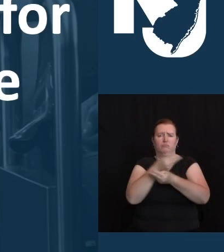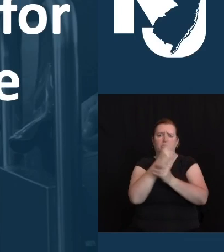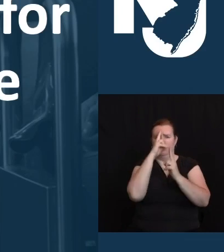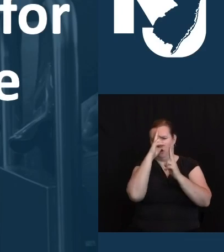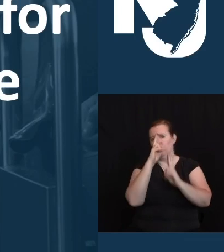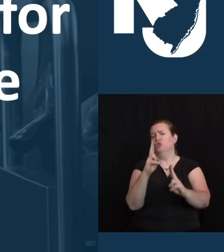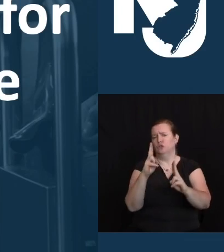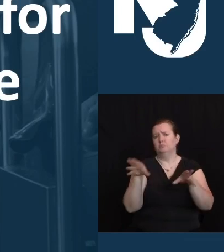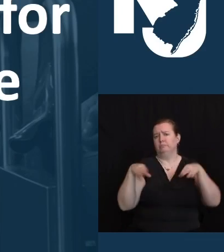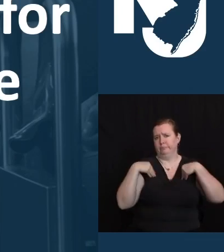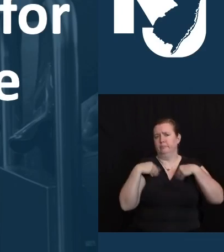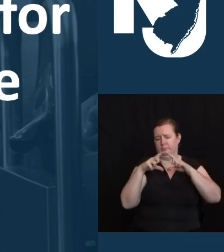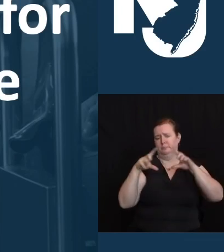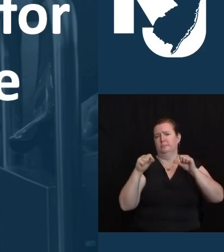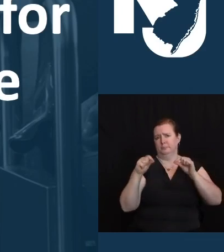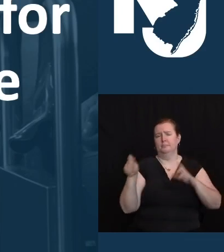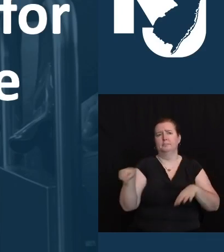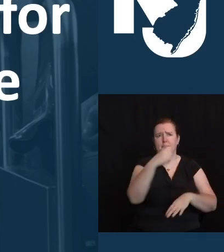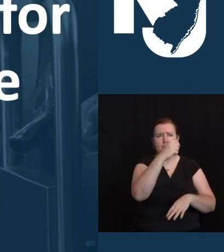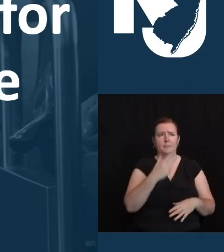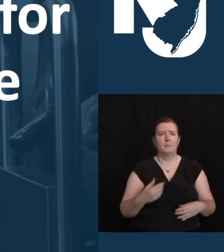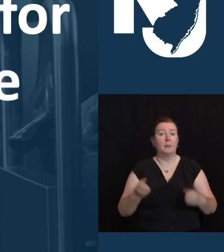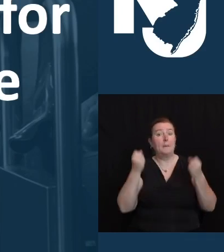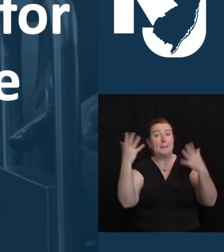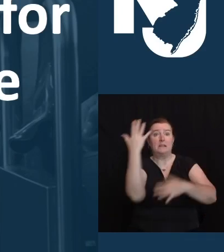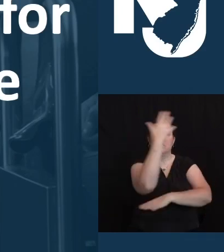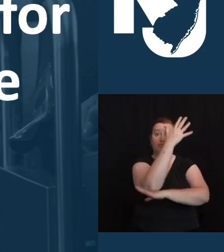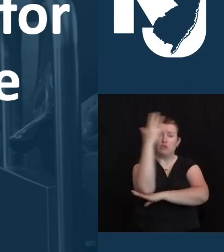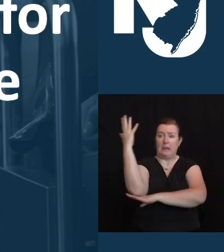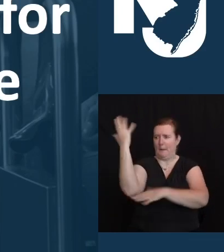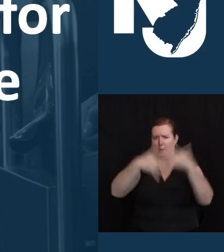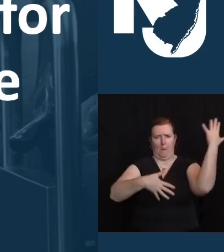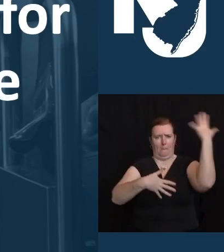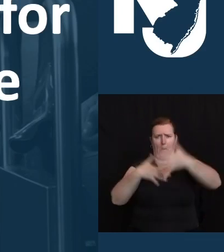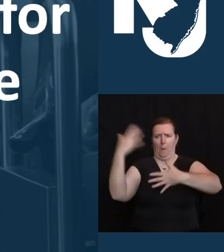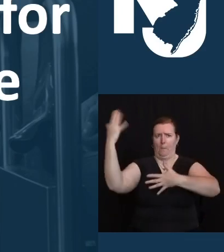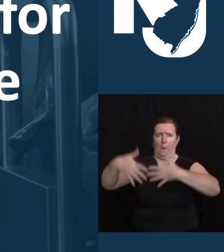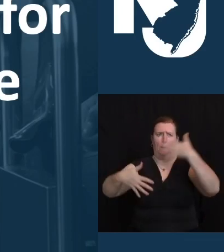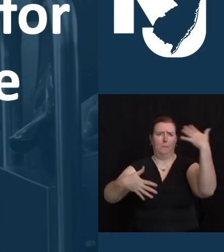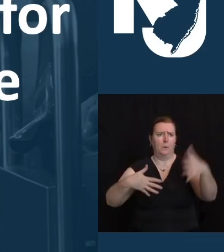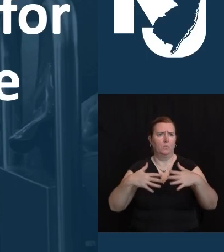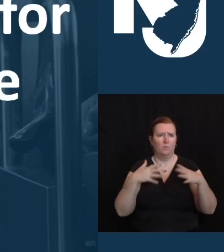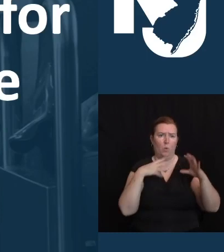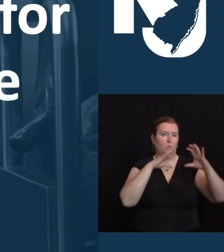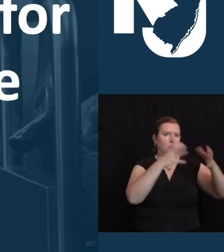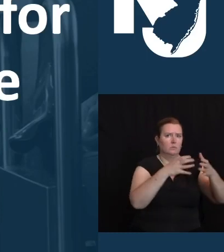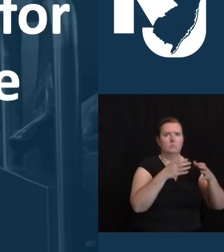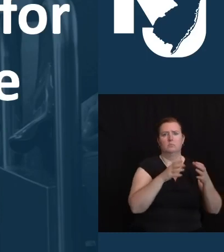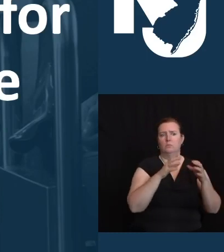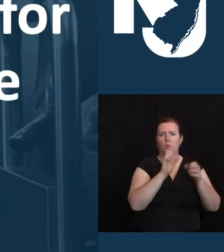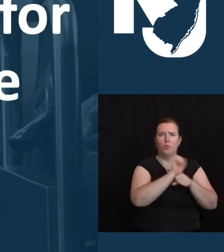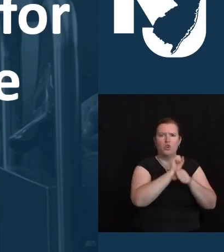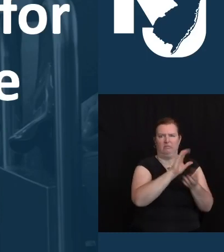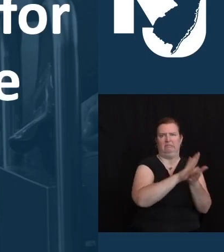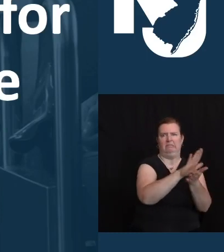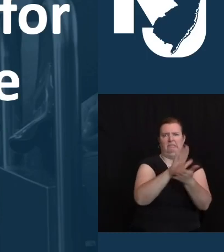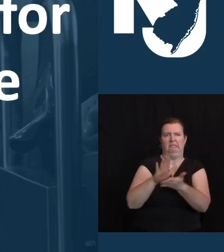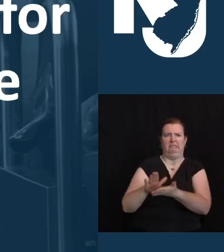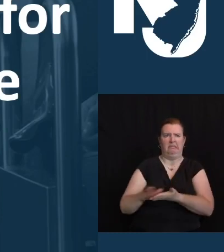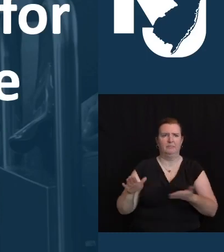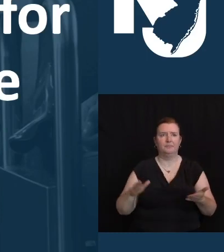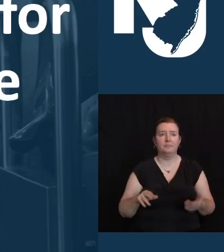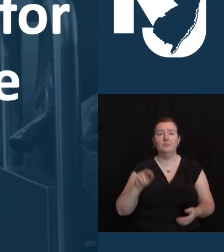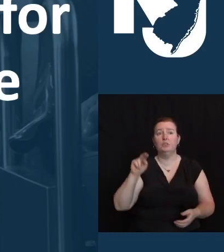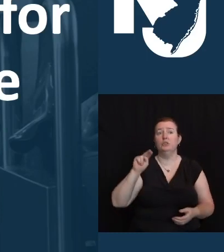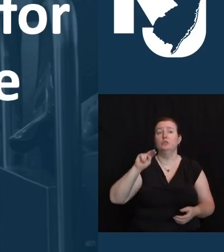yesterday's storms, and crews are working to clear them away. Please visit that website, njtransit.com, before you